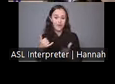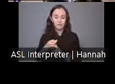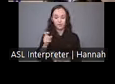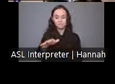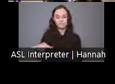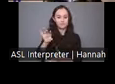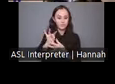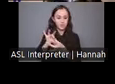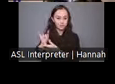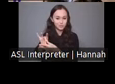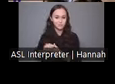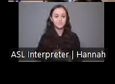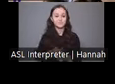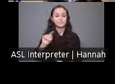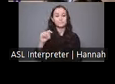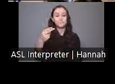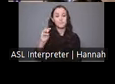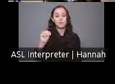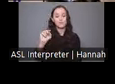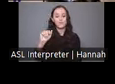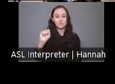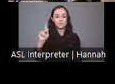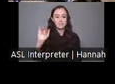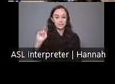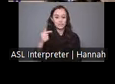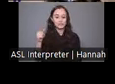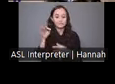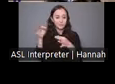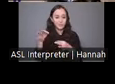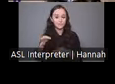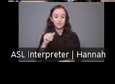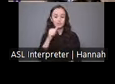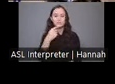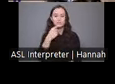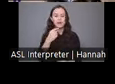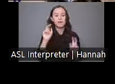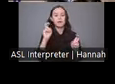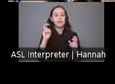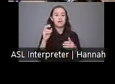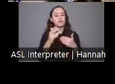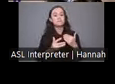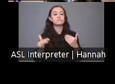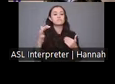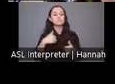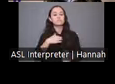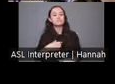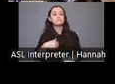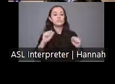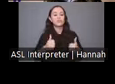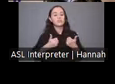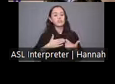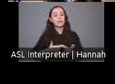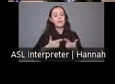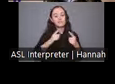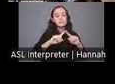As Thomas King explains, don't say in the years to come that you would have lived your life differently if you had